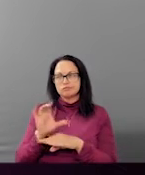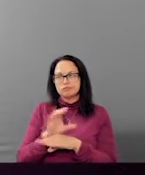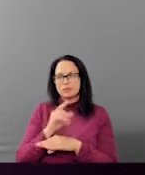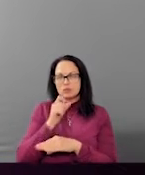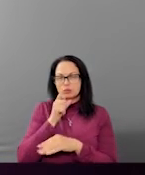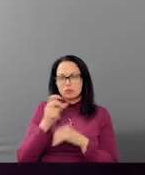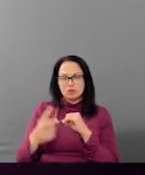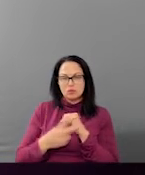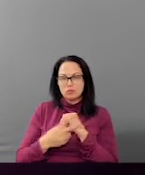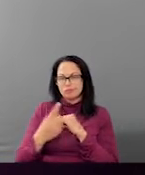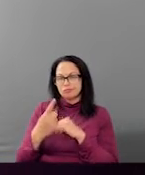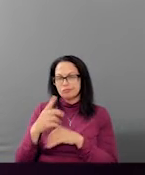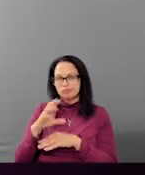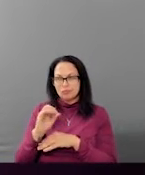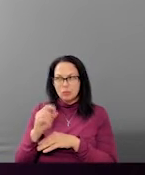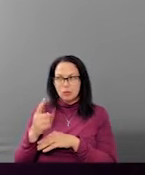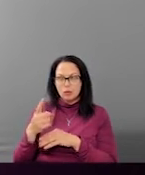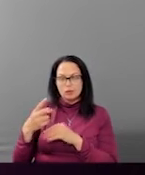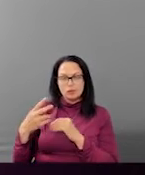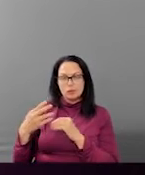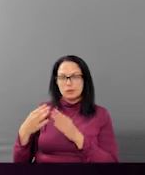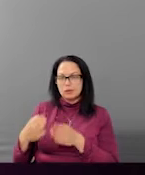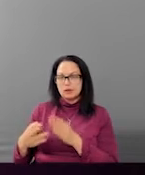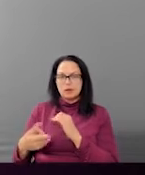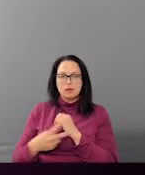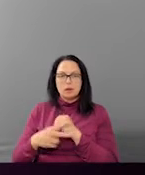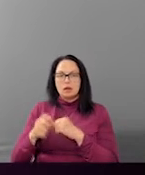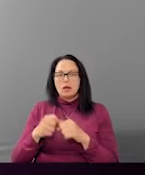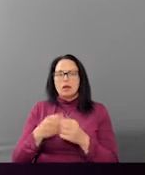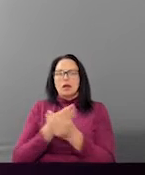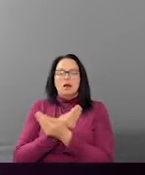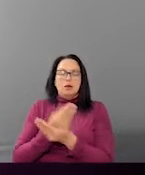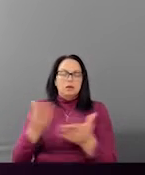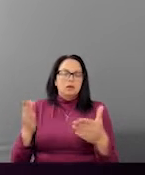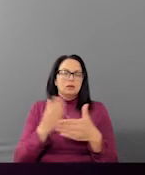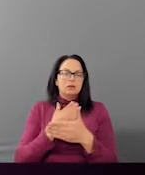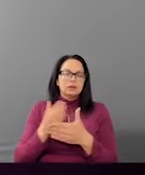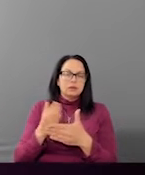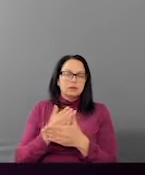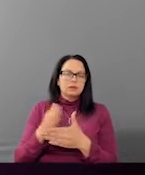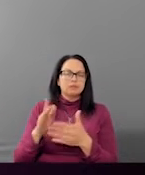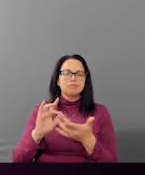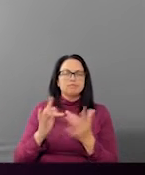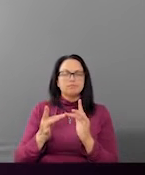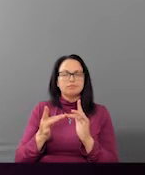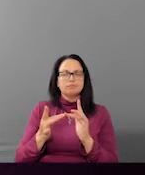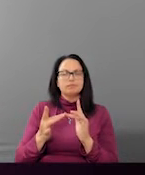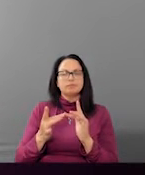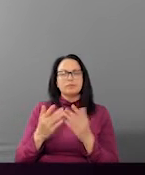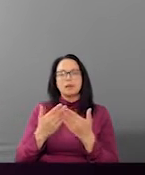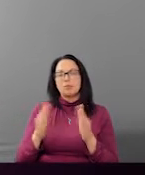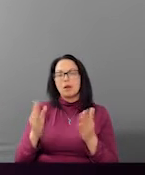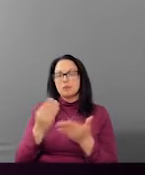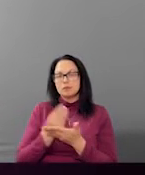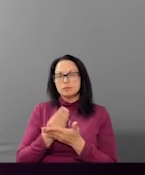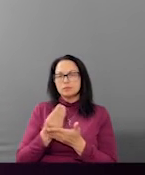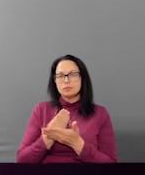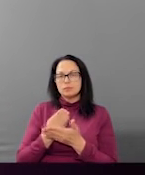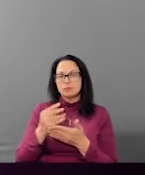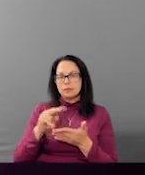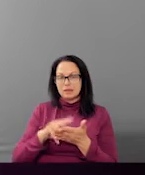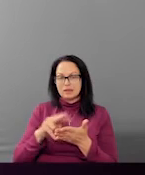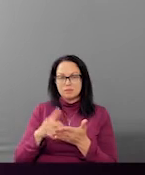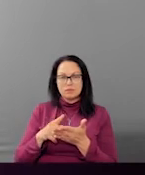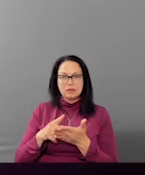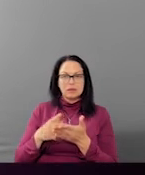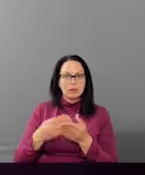stored by one company, by one person, it's shared across a network of different computers. Now, public ledger is a verifiable